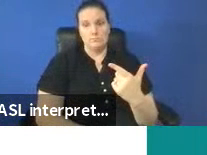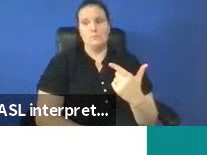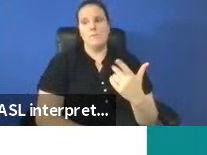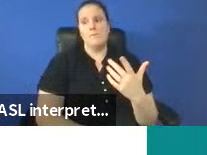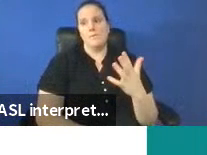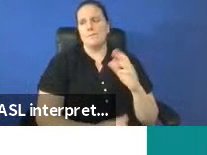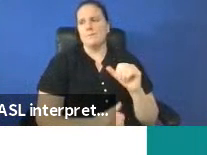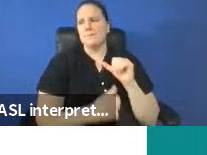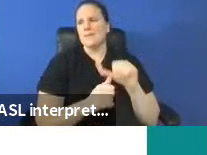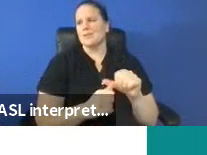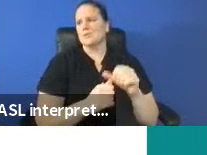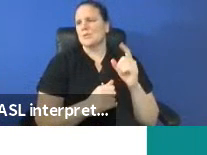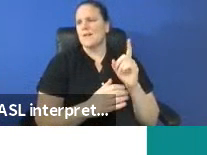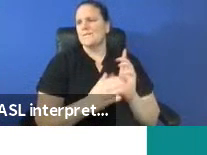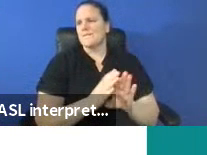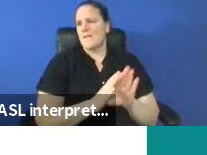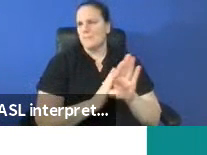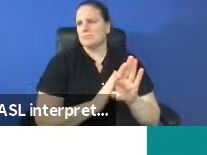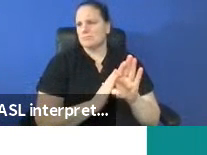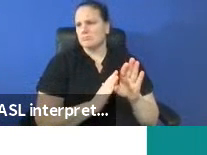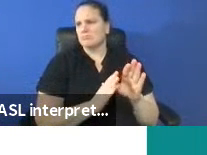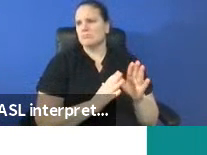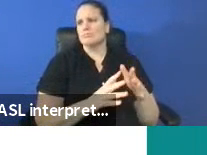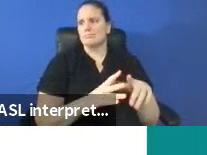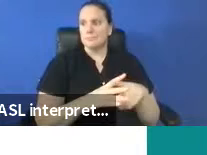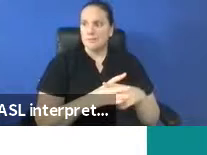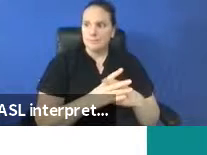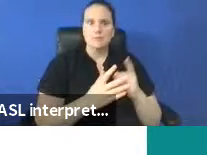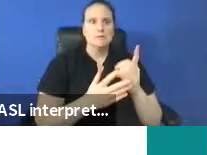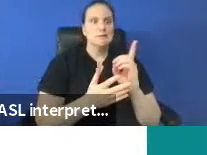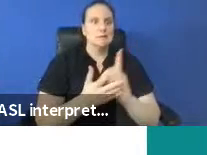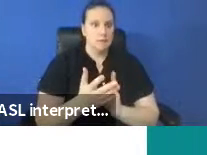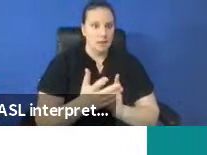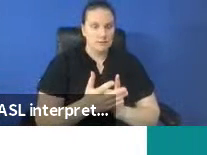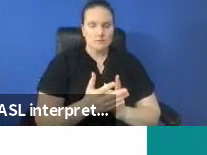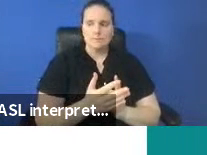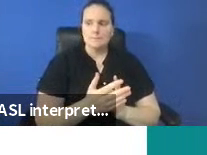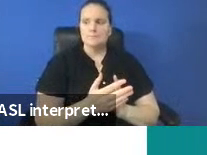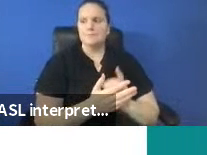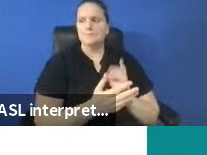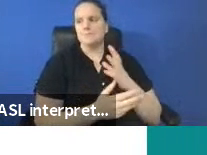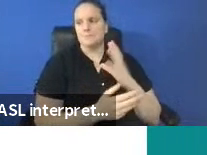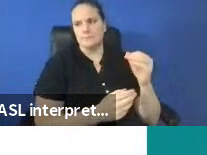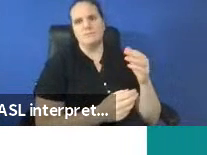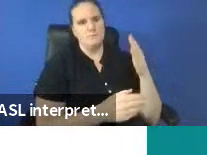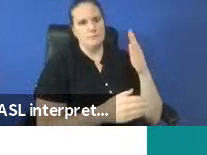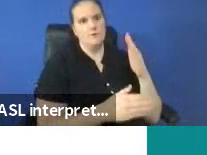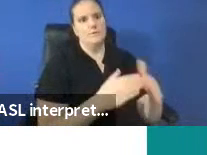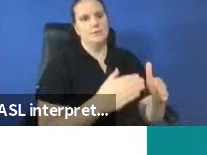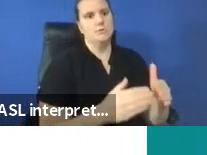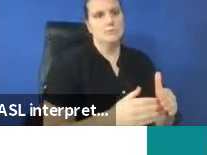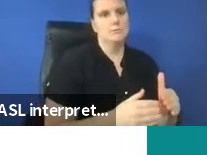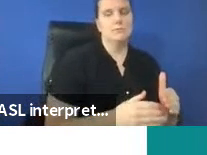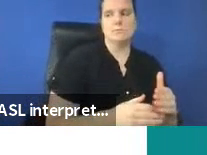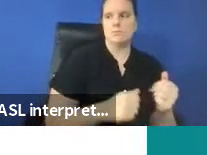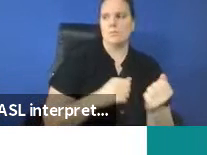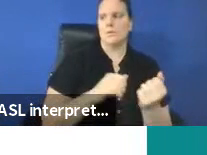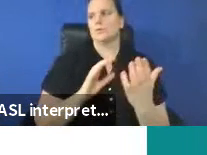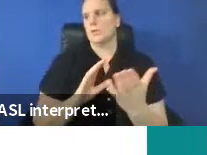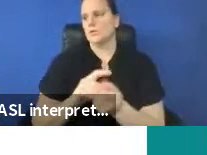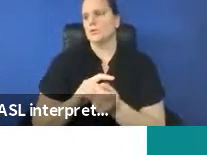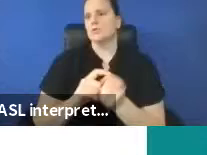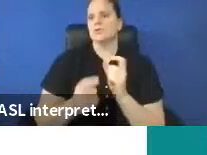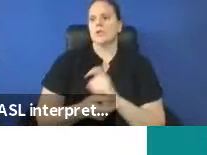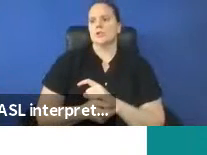we're continuing the development of preliminary designs. And these are done to address the